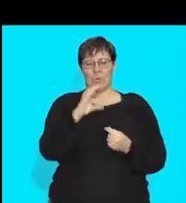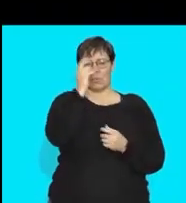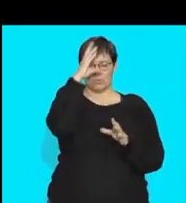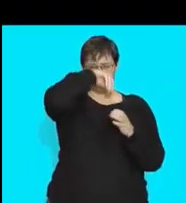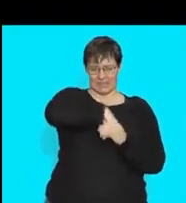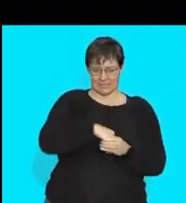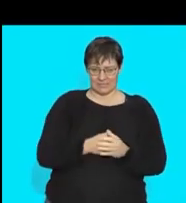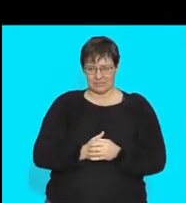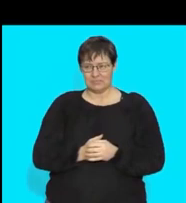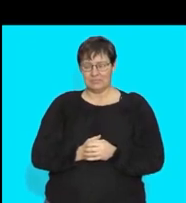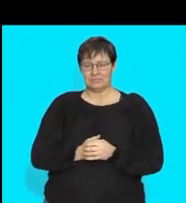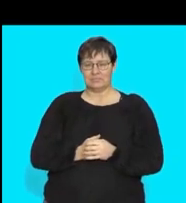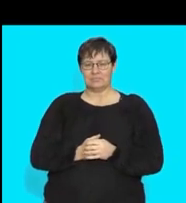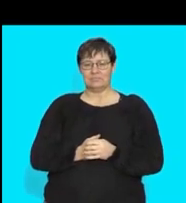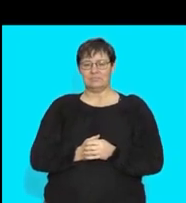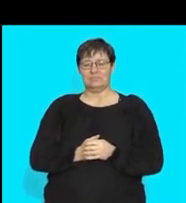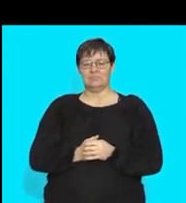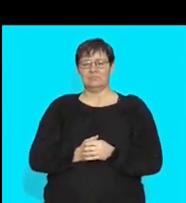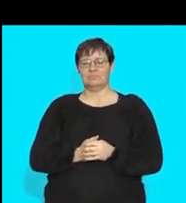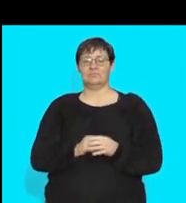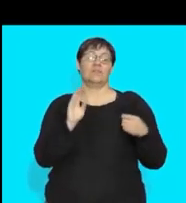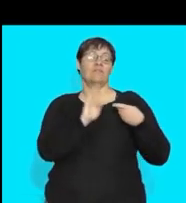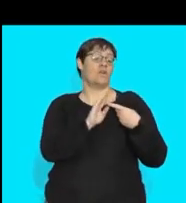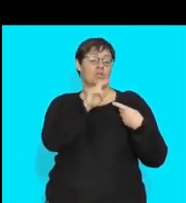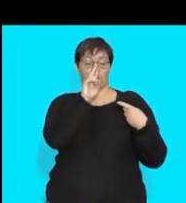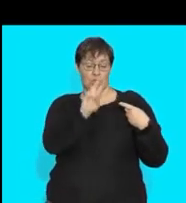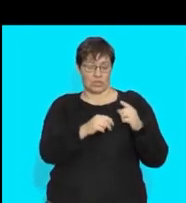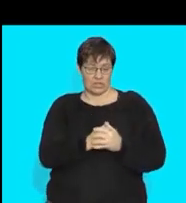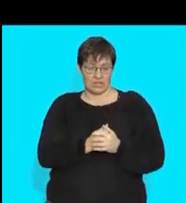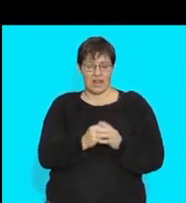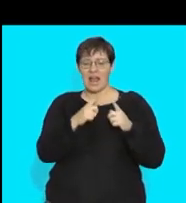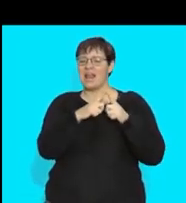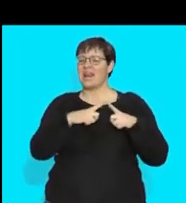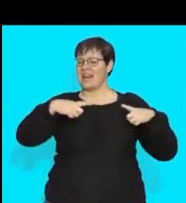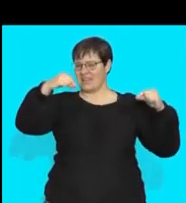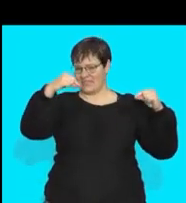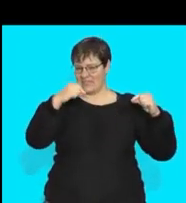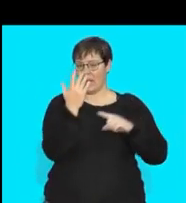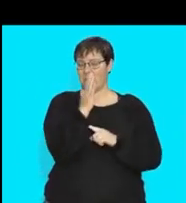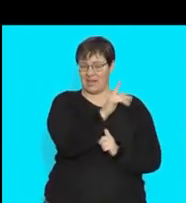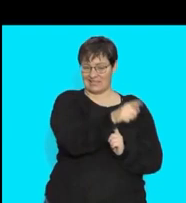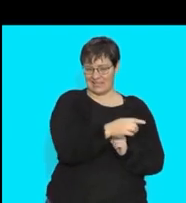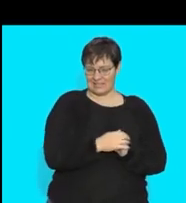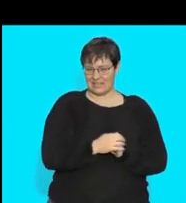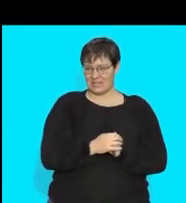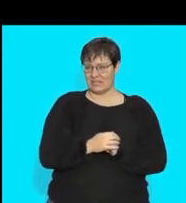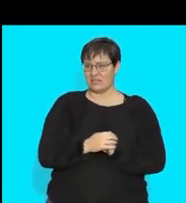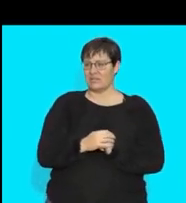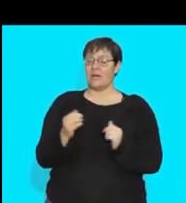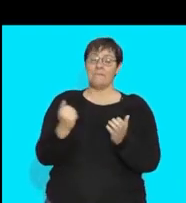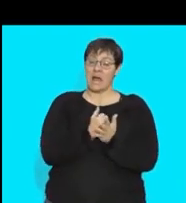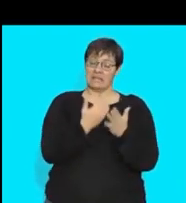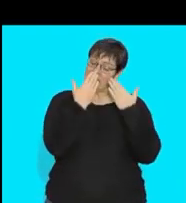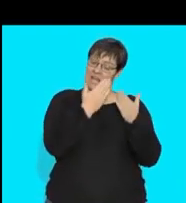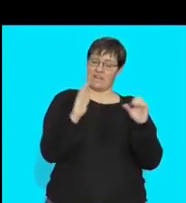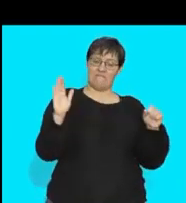in? Now, the first thing you looked at the leaf, and here it wasn't necessarily that you had to go and